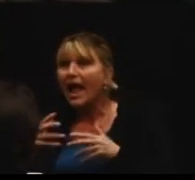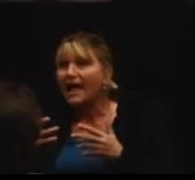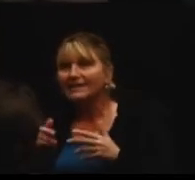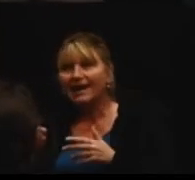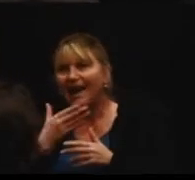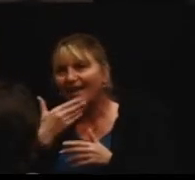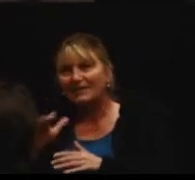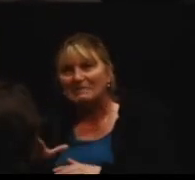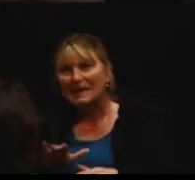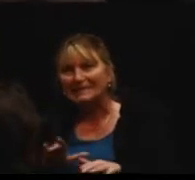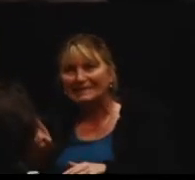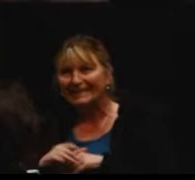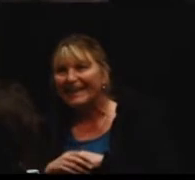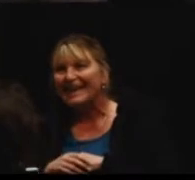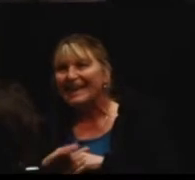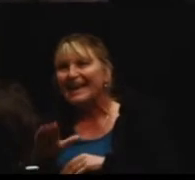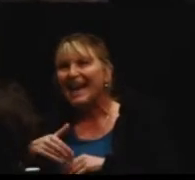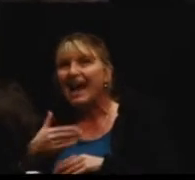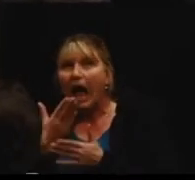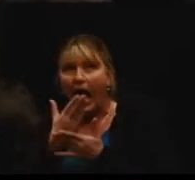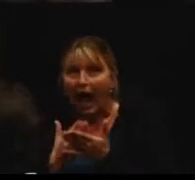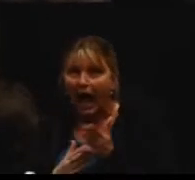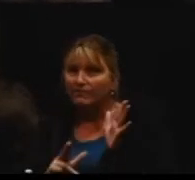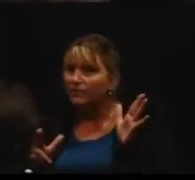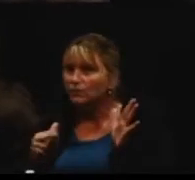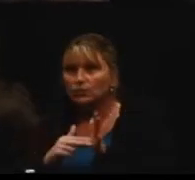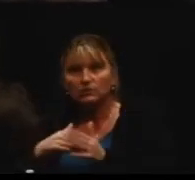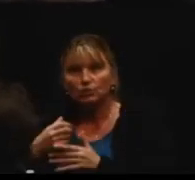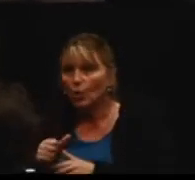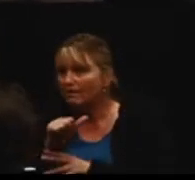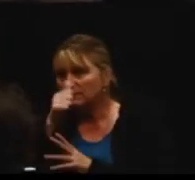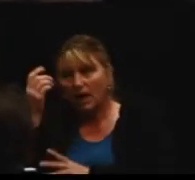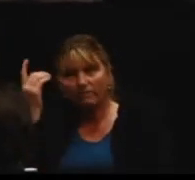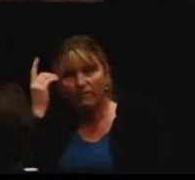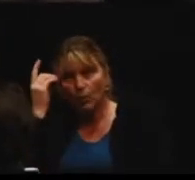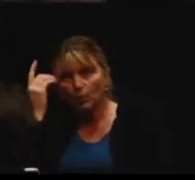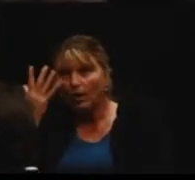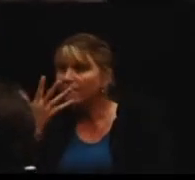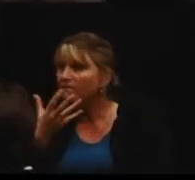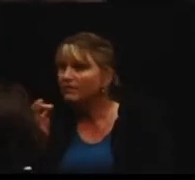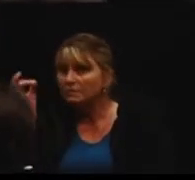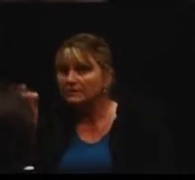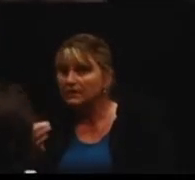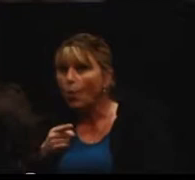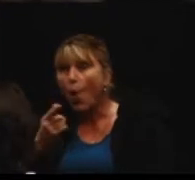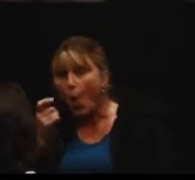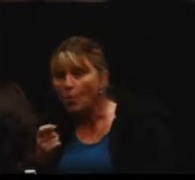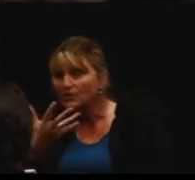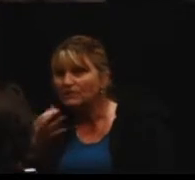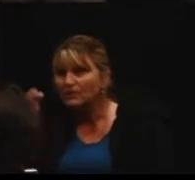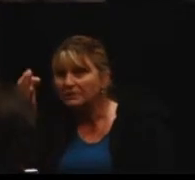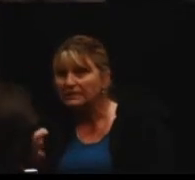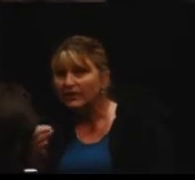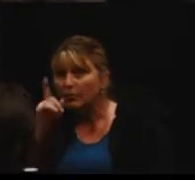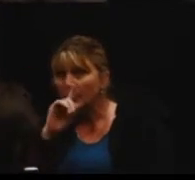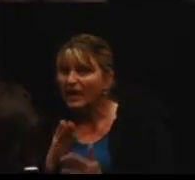You've got, even in New Zealand, half of New Zealanders owning a smartphone, and 50% of them, or nearly 50% of them, using it to access